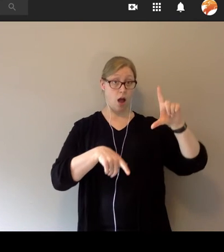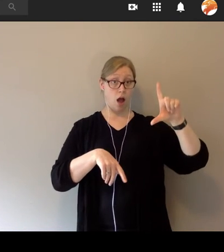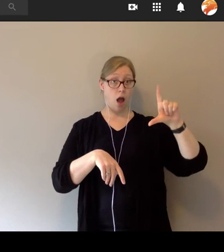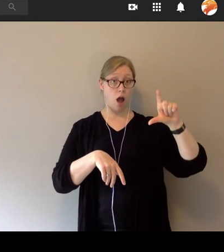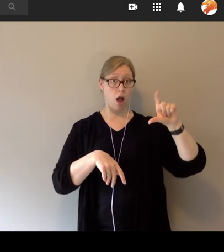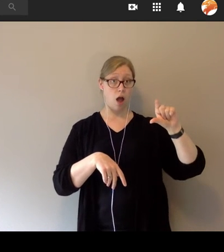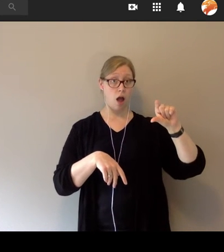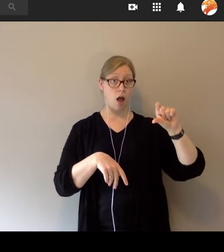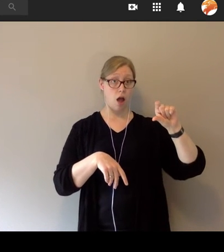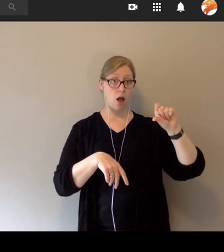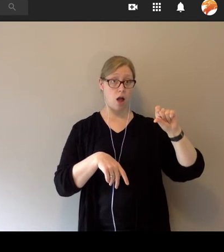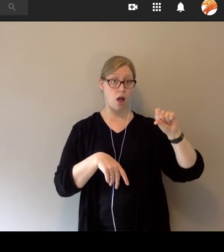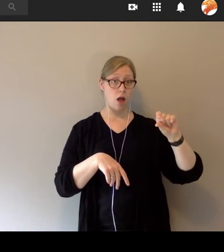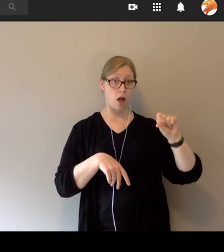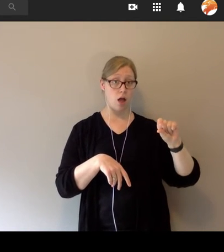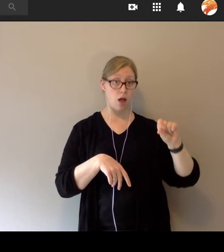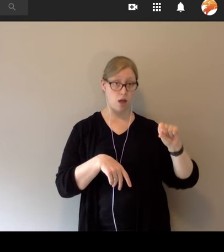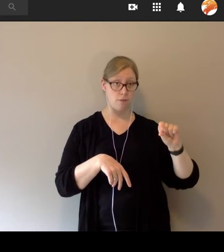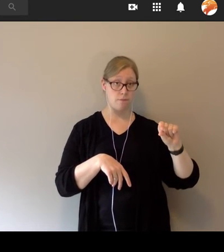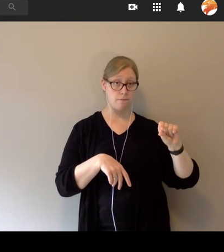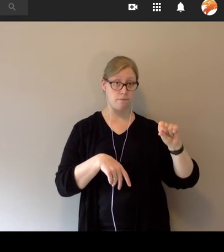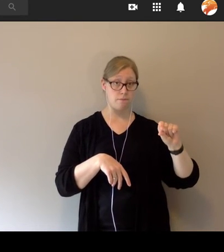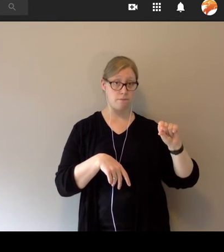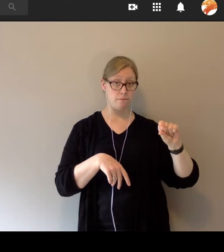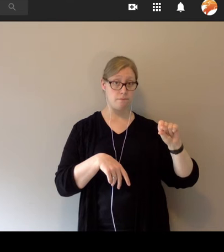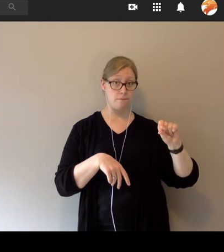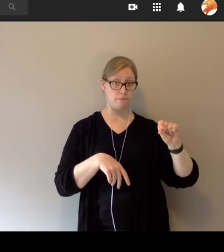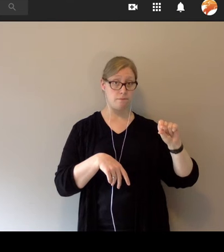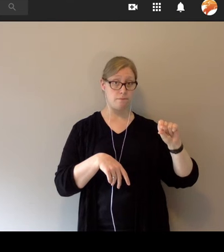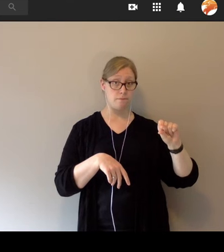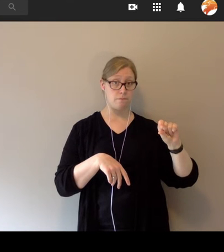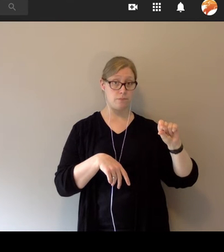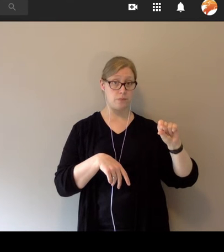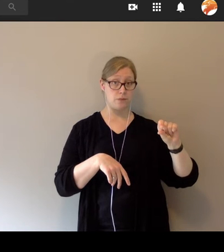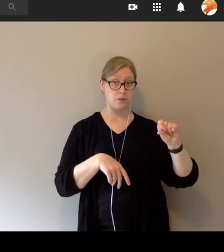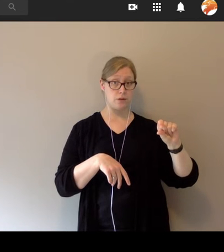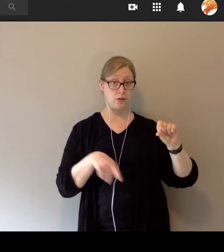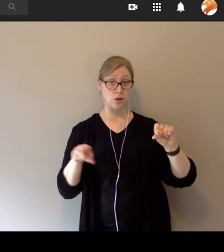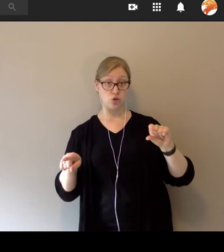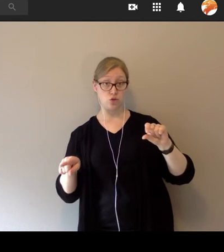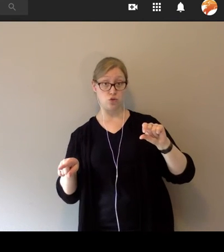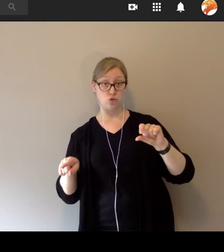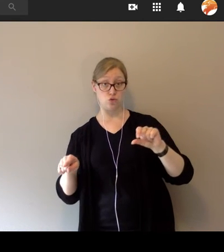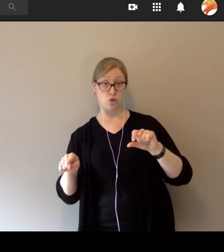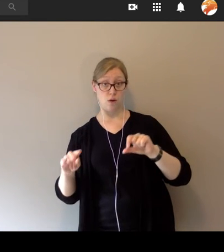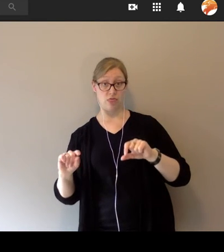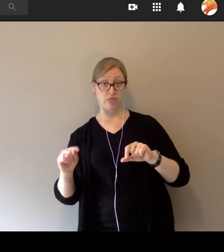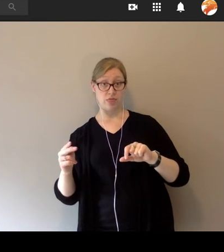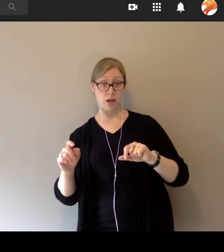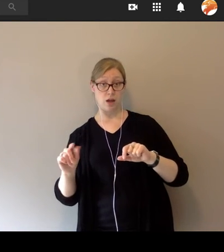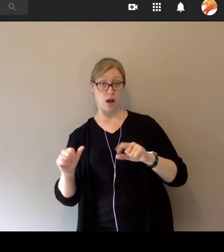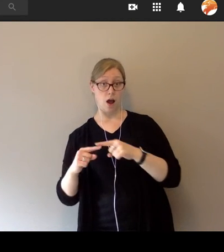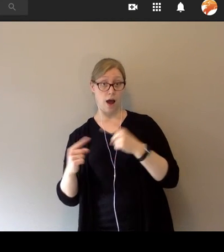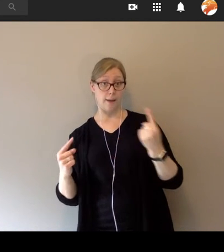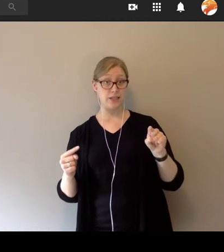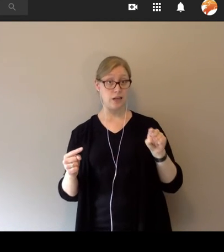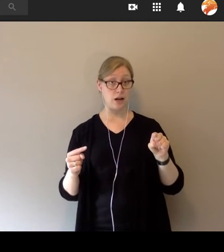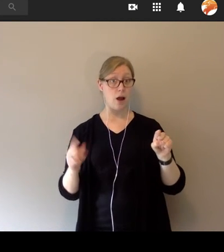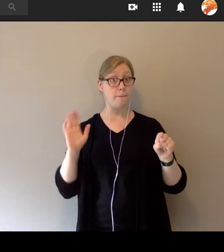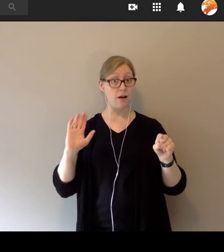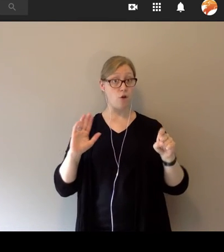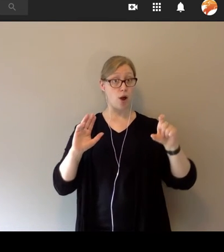the opposite side to theta, the opposite side, instead of being nice and big like it originally was, it's much smaller. And